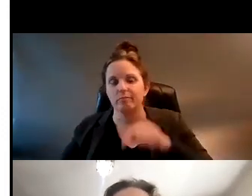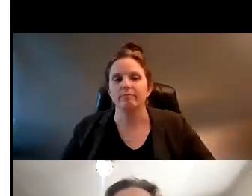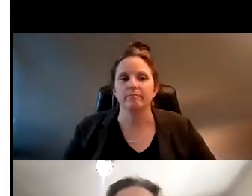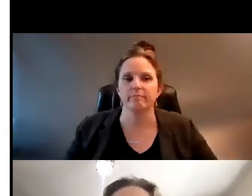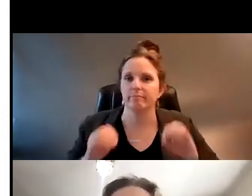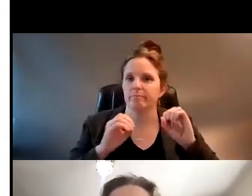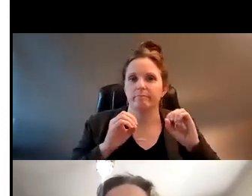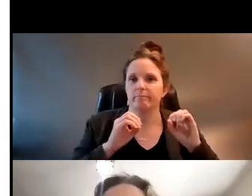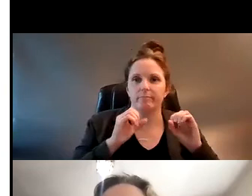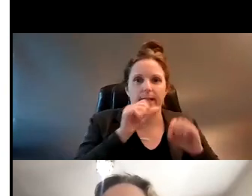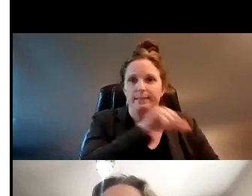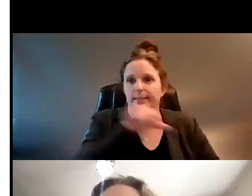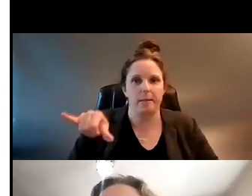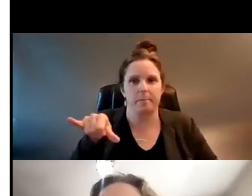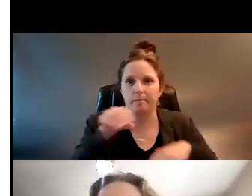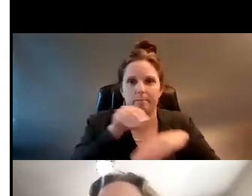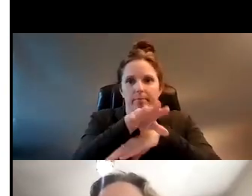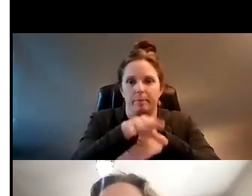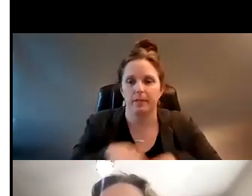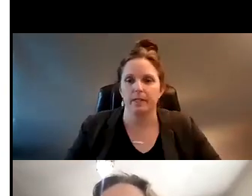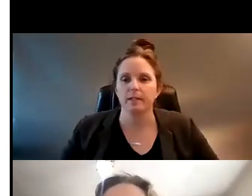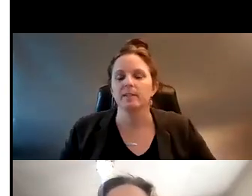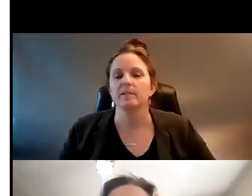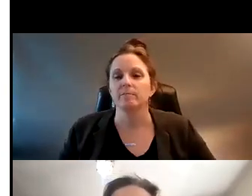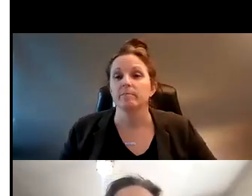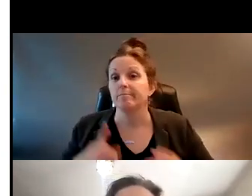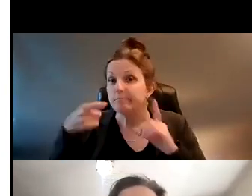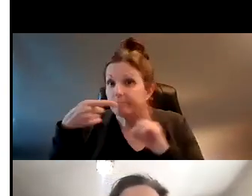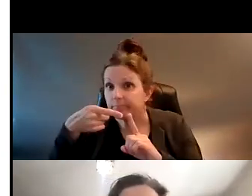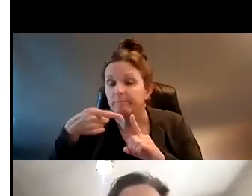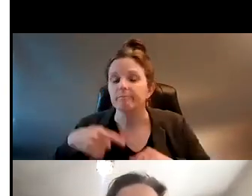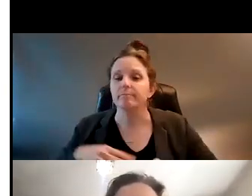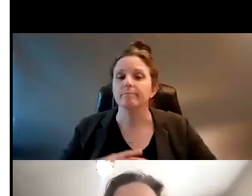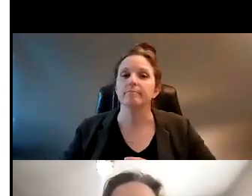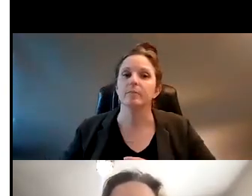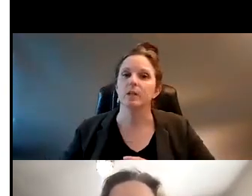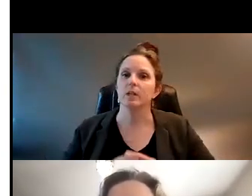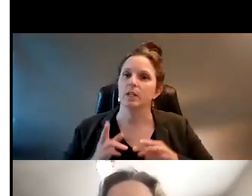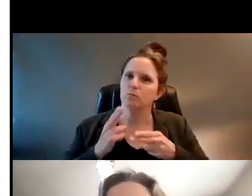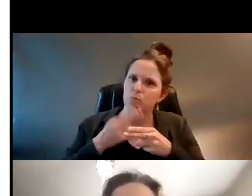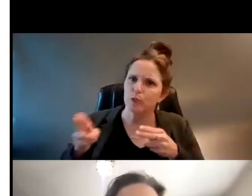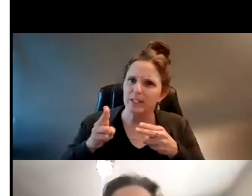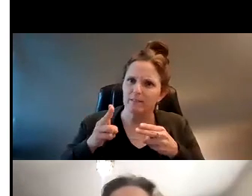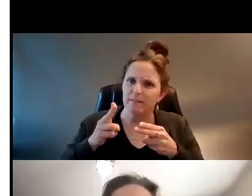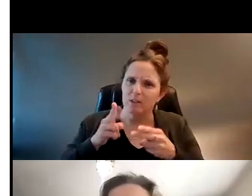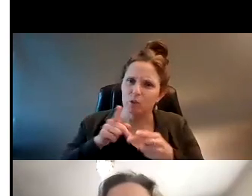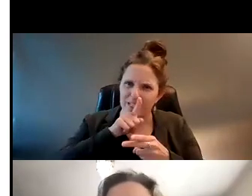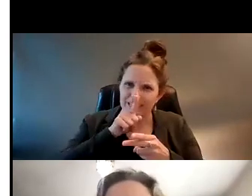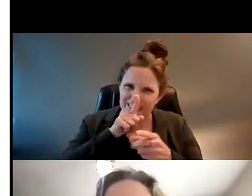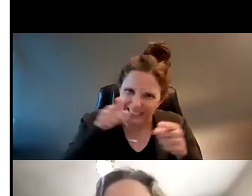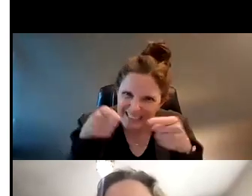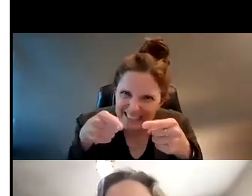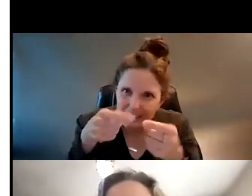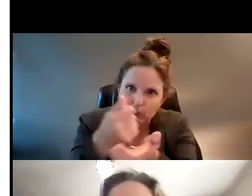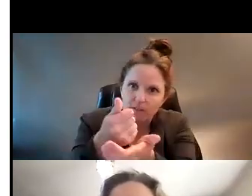what this whole thing highlights is that kind of a very brief targeted intervention, just delivered